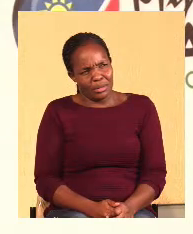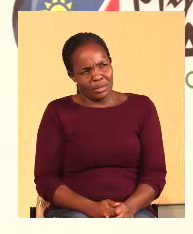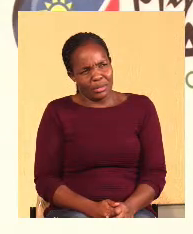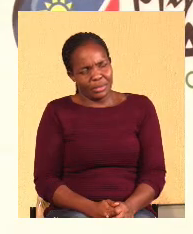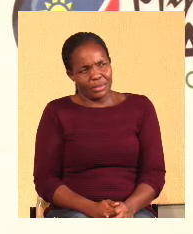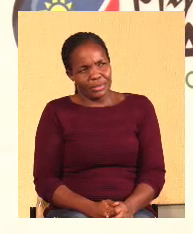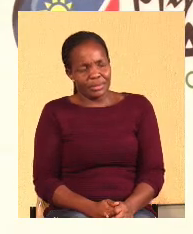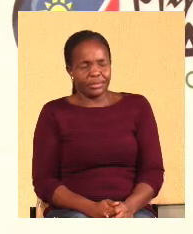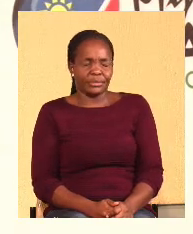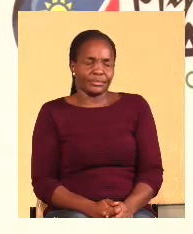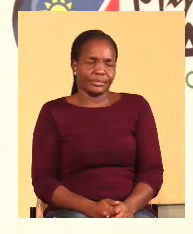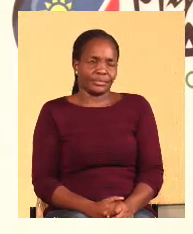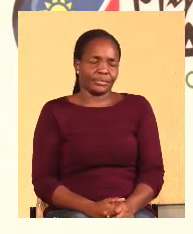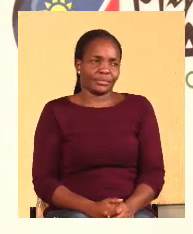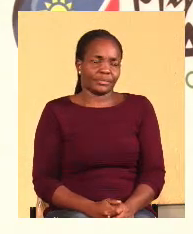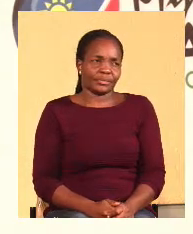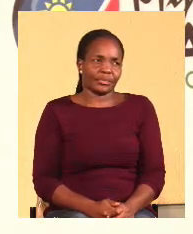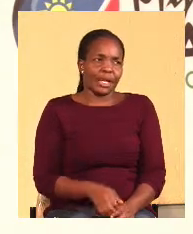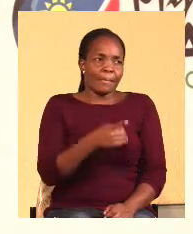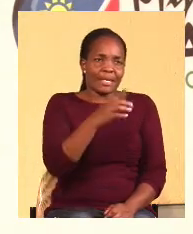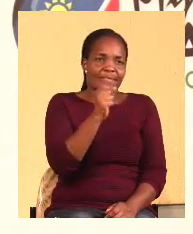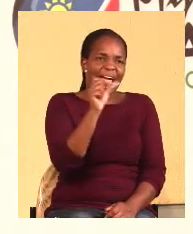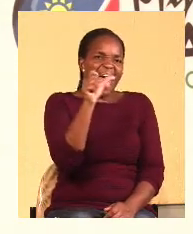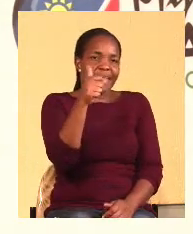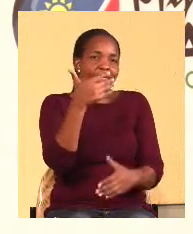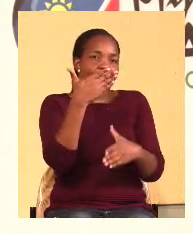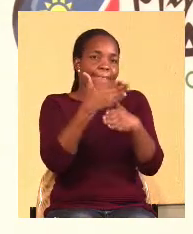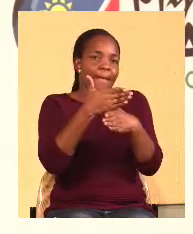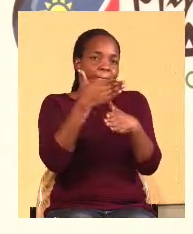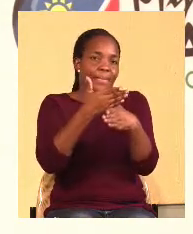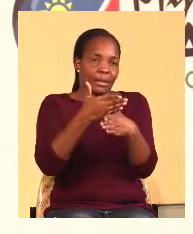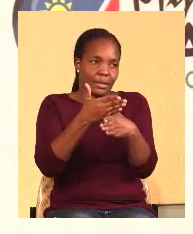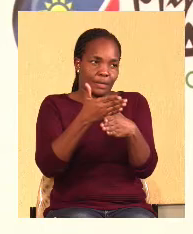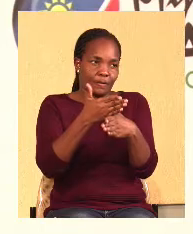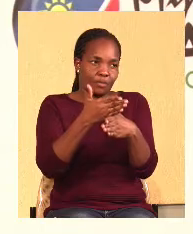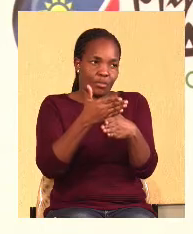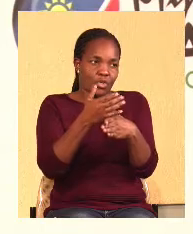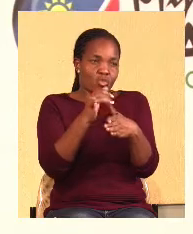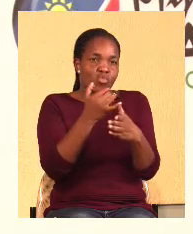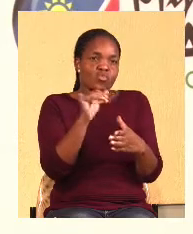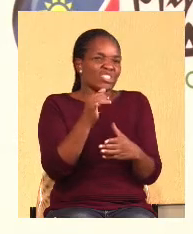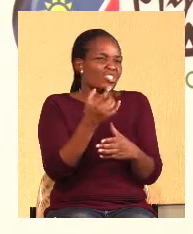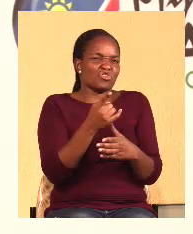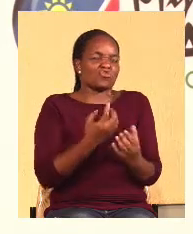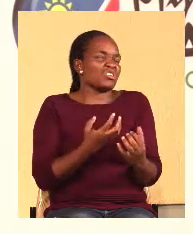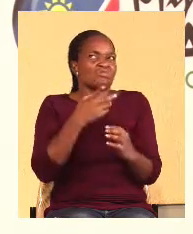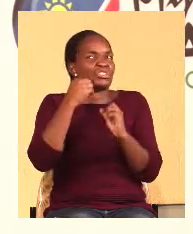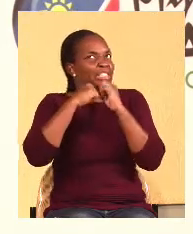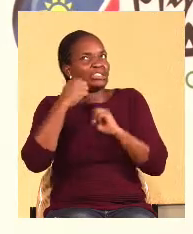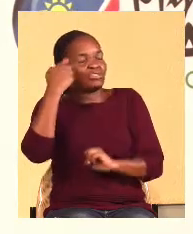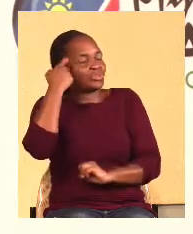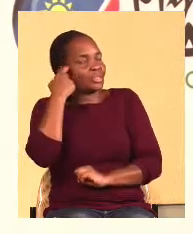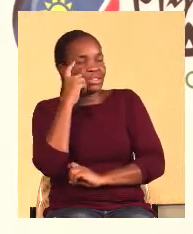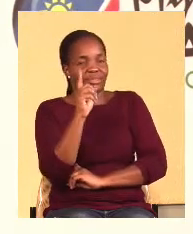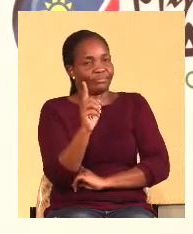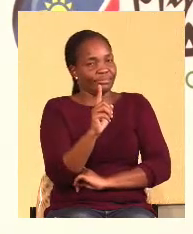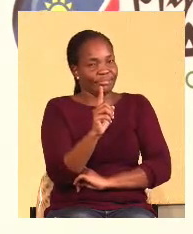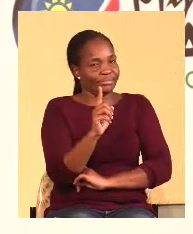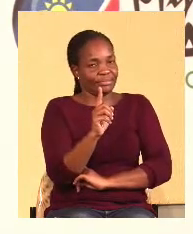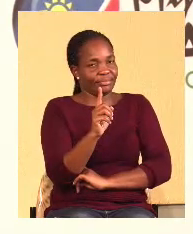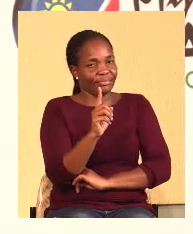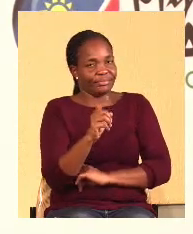from there. However, there could be other activities that may not necessarily need to wait for the minister. So we just need to be clear as to what is it